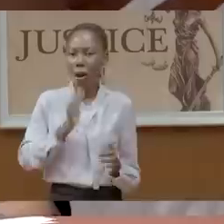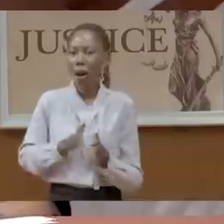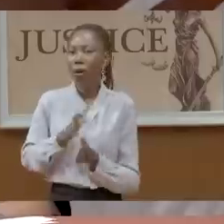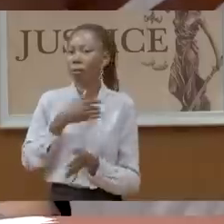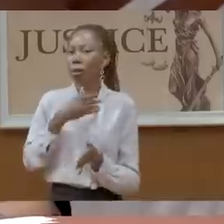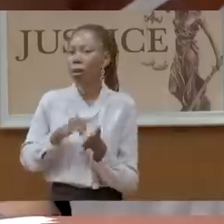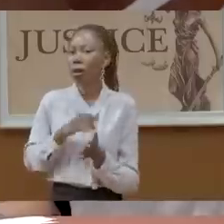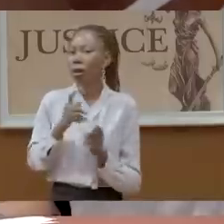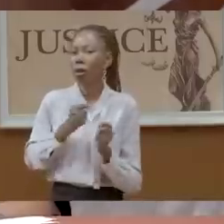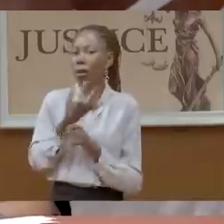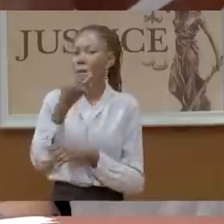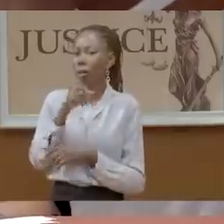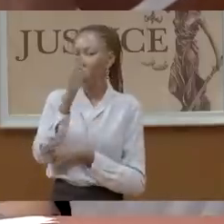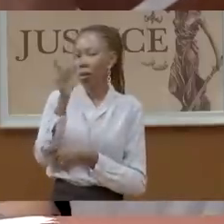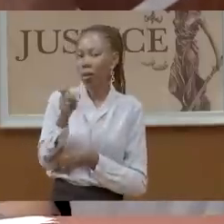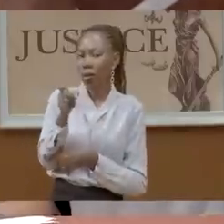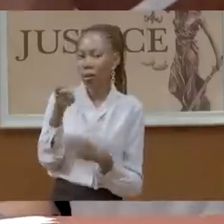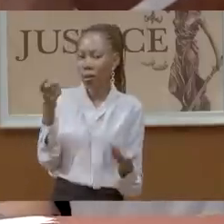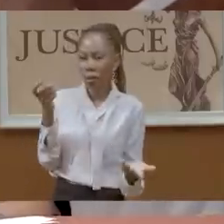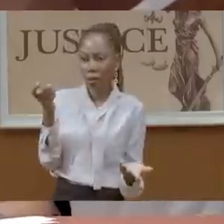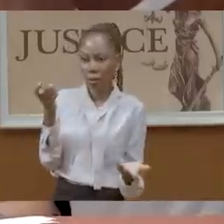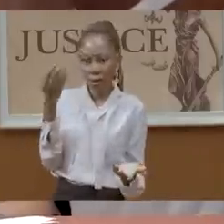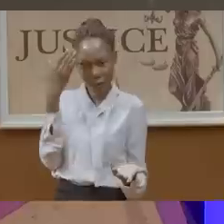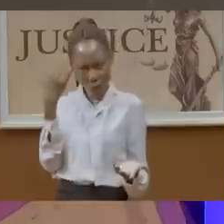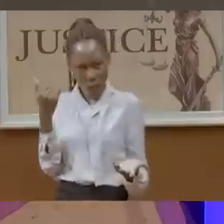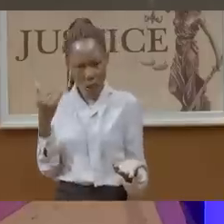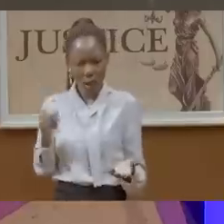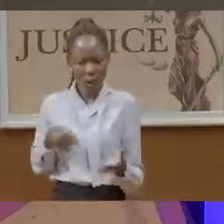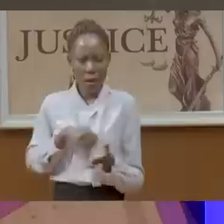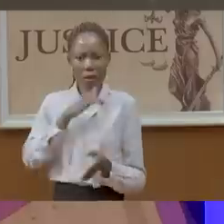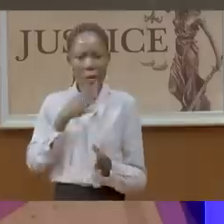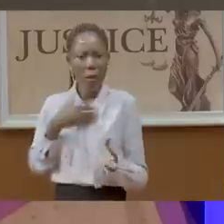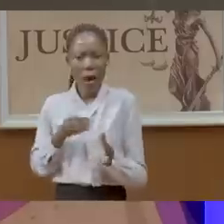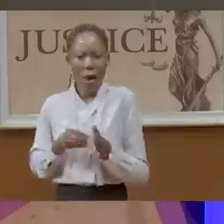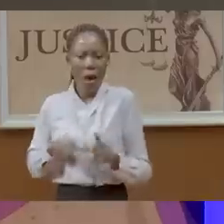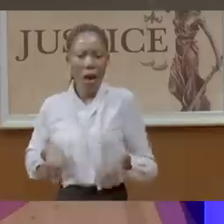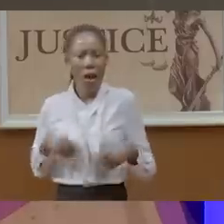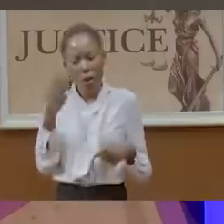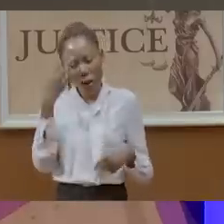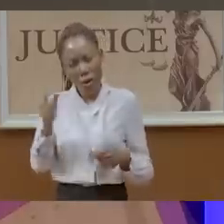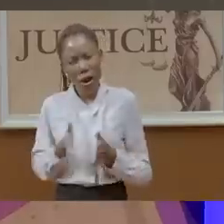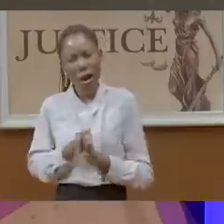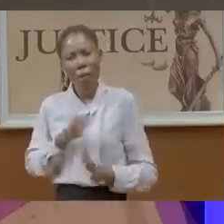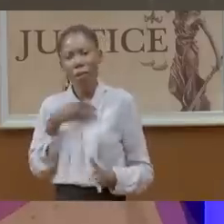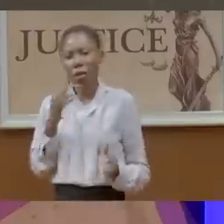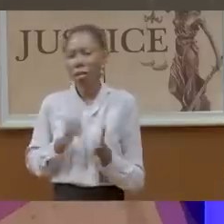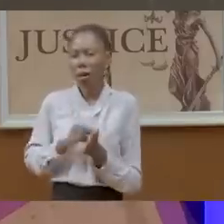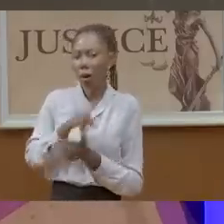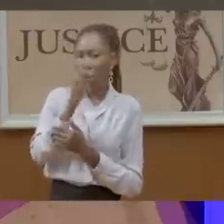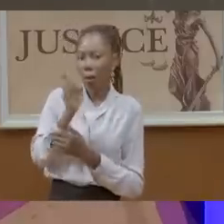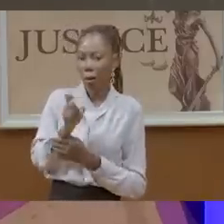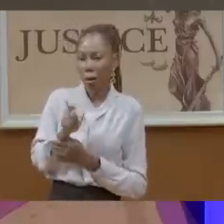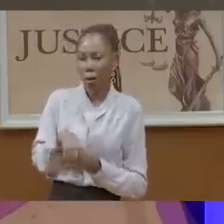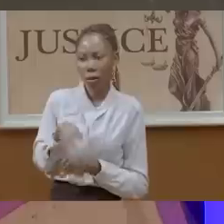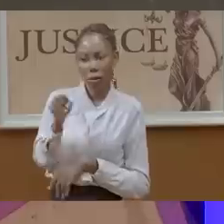really wroth within me that, how could you be infringing into someone else's privacy? So I told her that is not just right. And